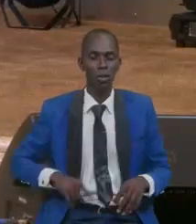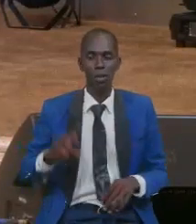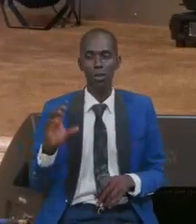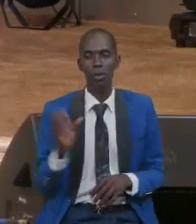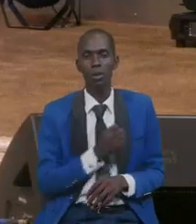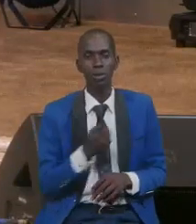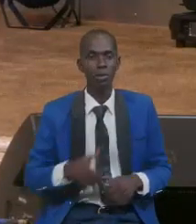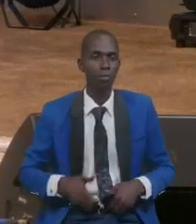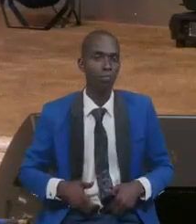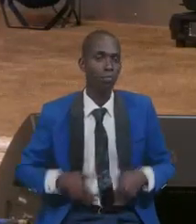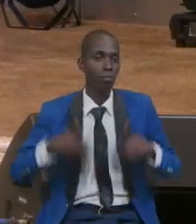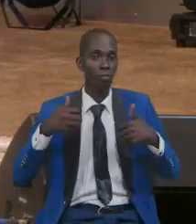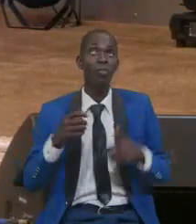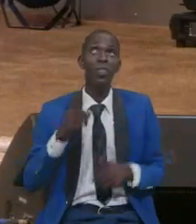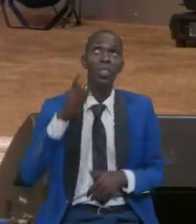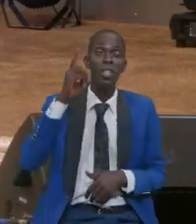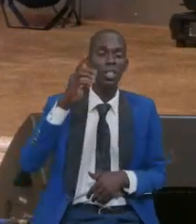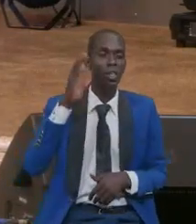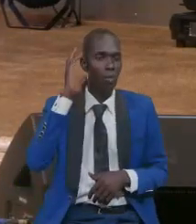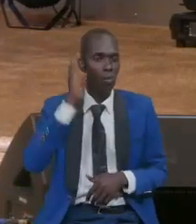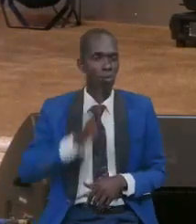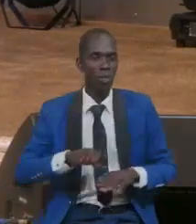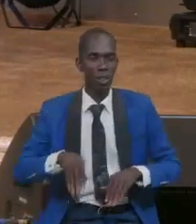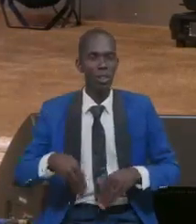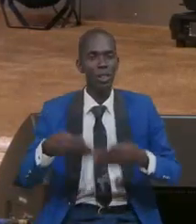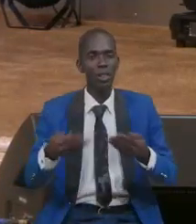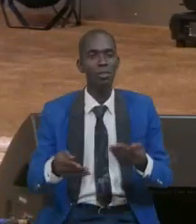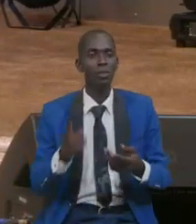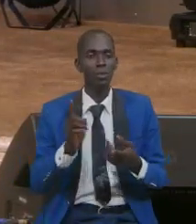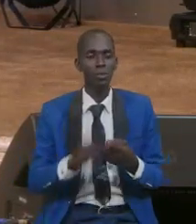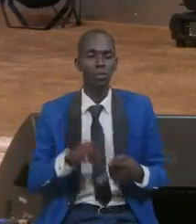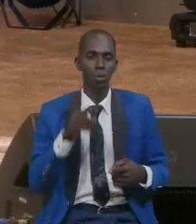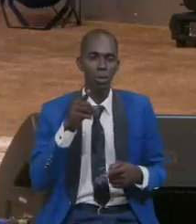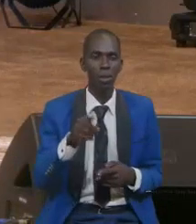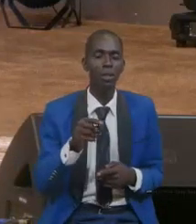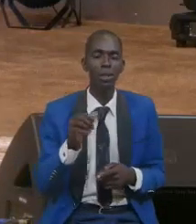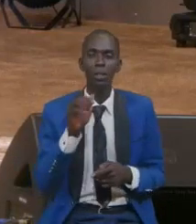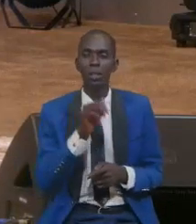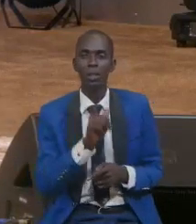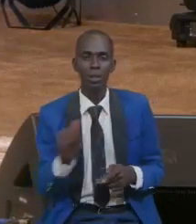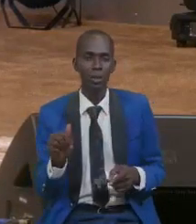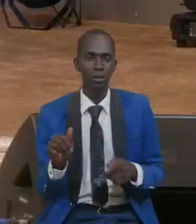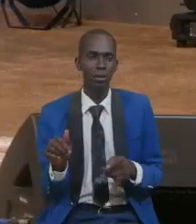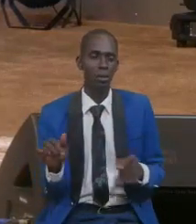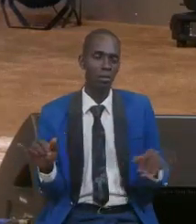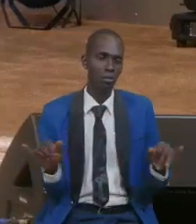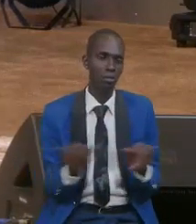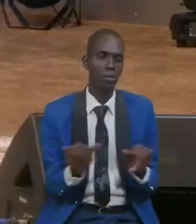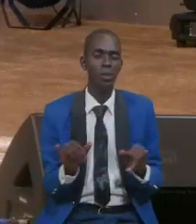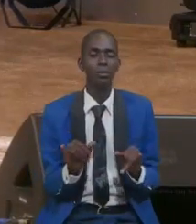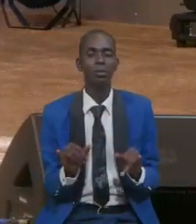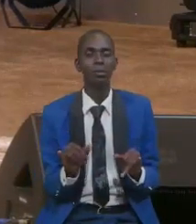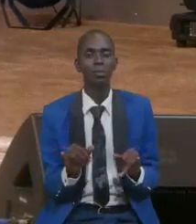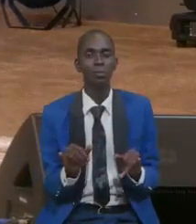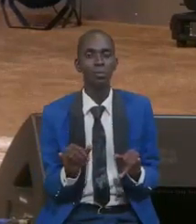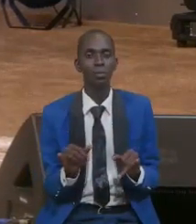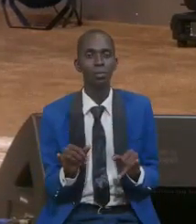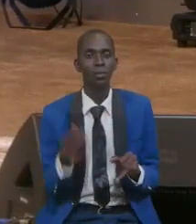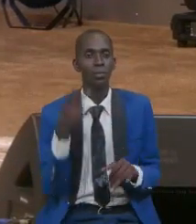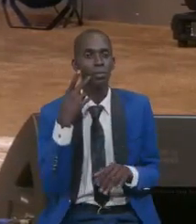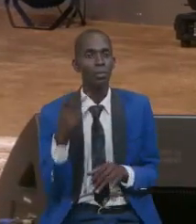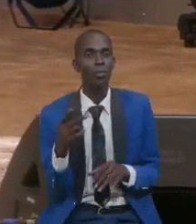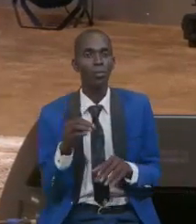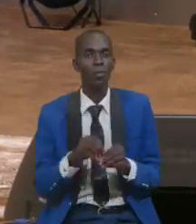vengeance, he will render unto her, it says, a recompense. Look at